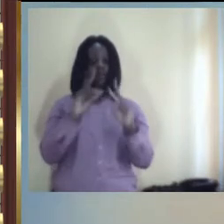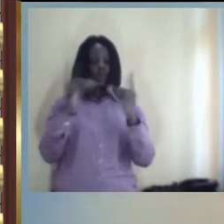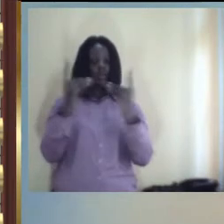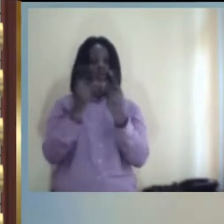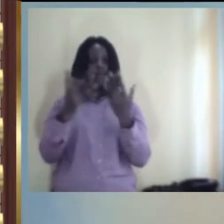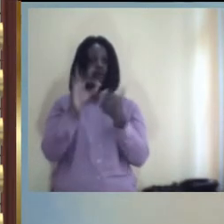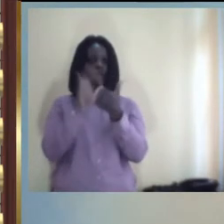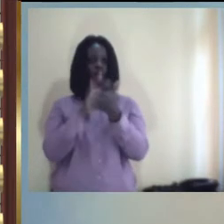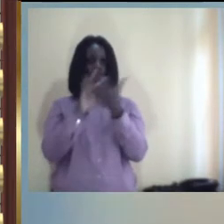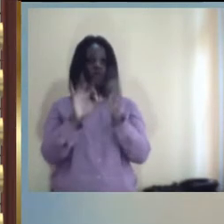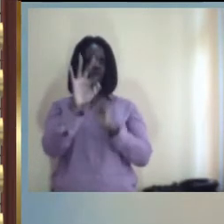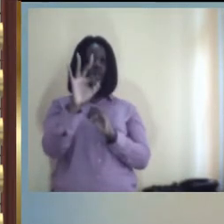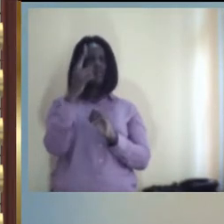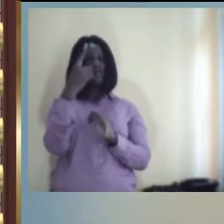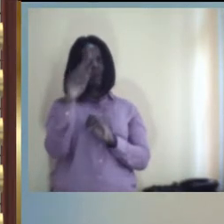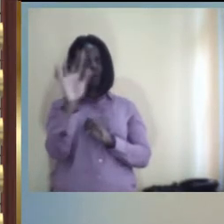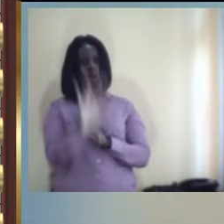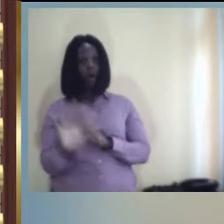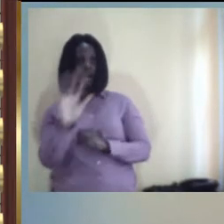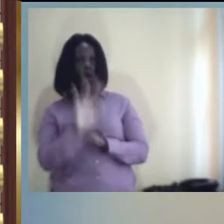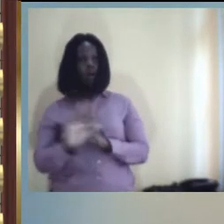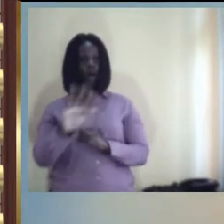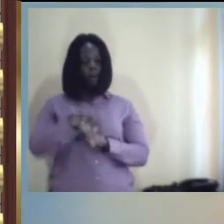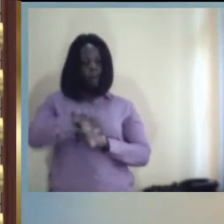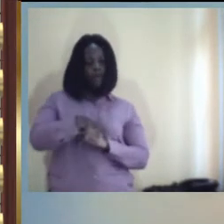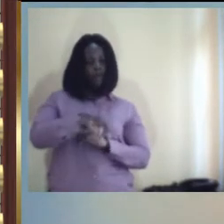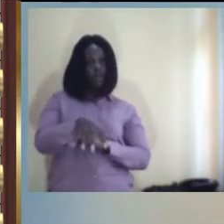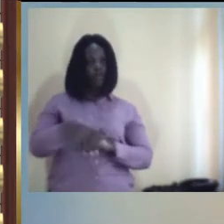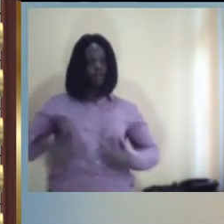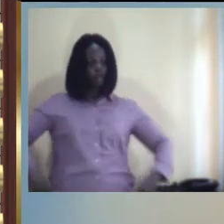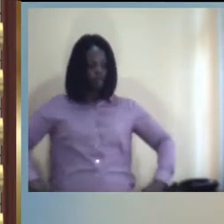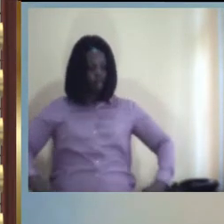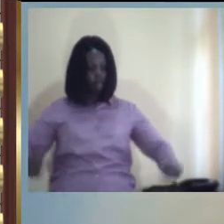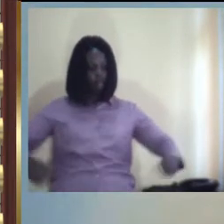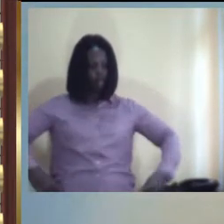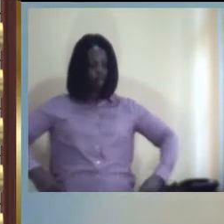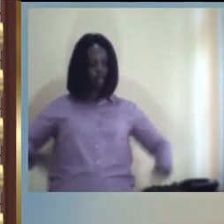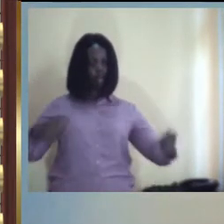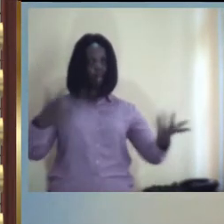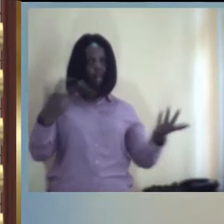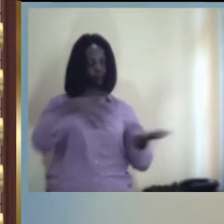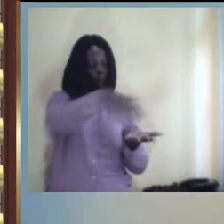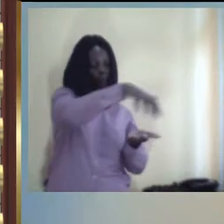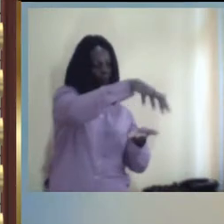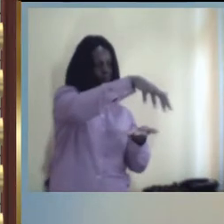Vote 3 of the Estimates of Provincial Revenue and Expenditure